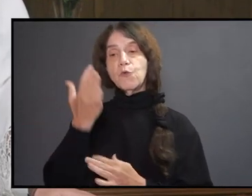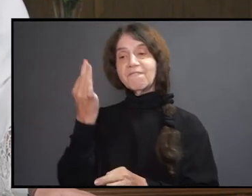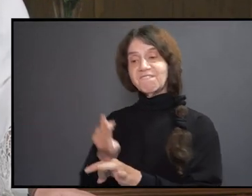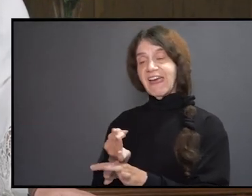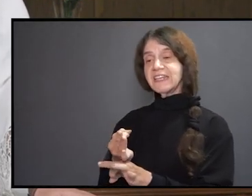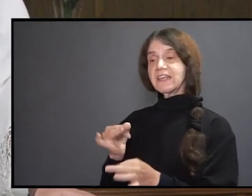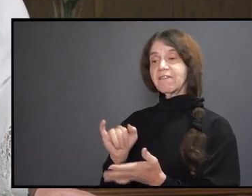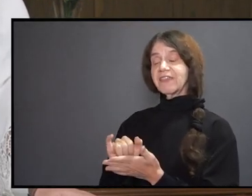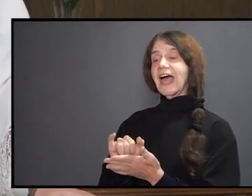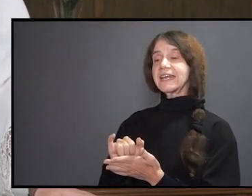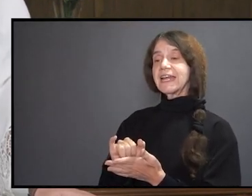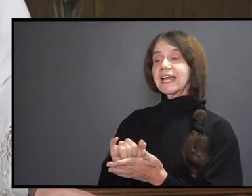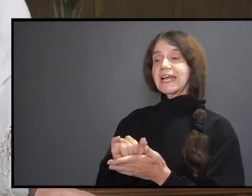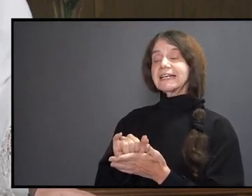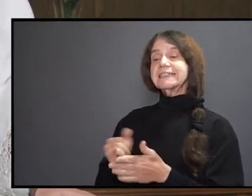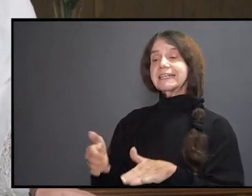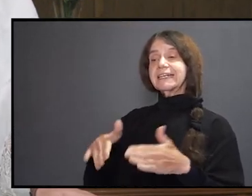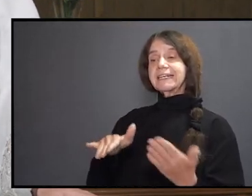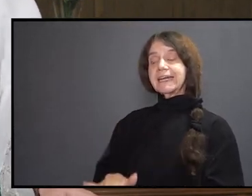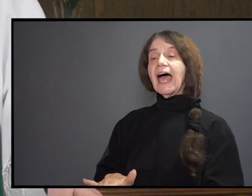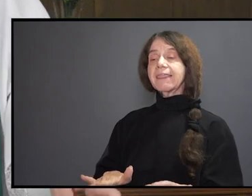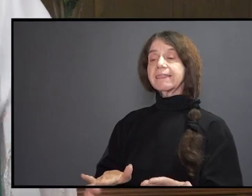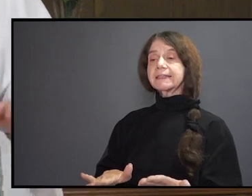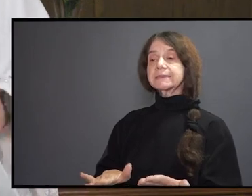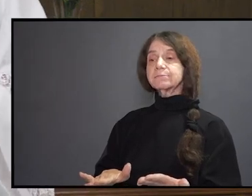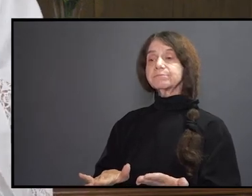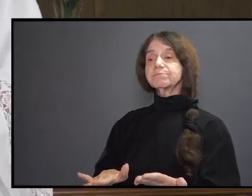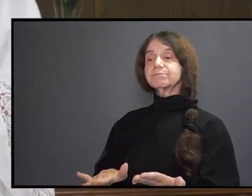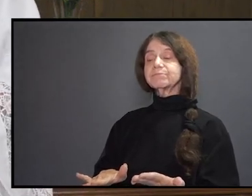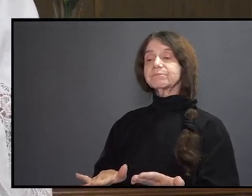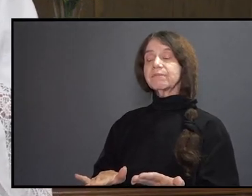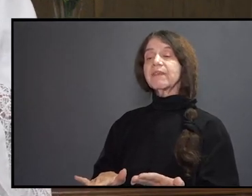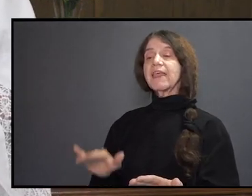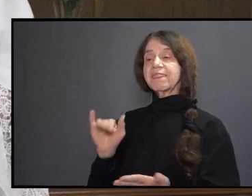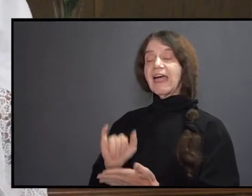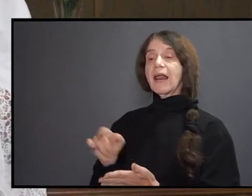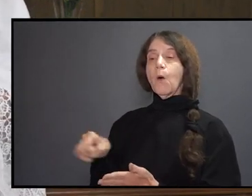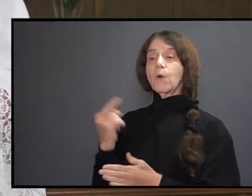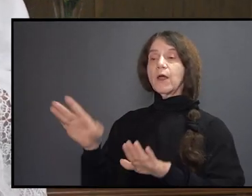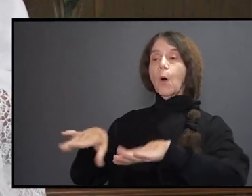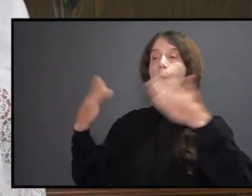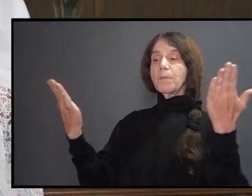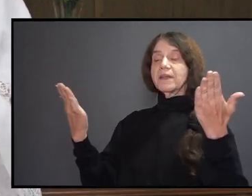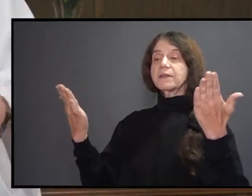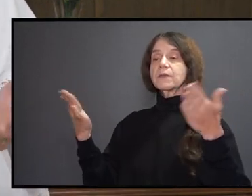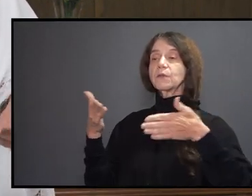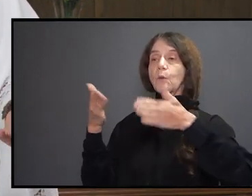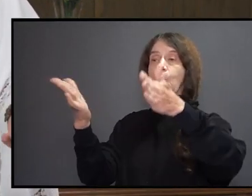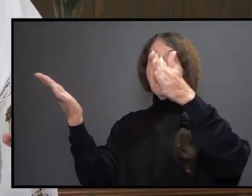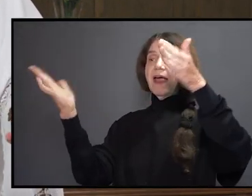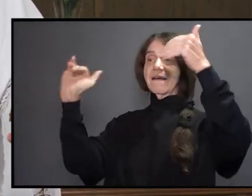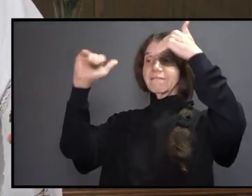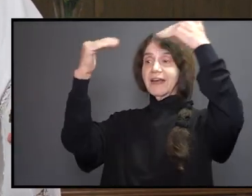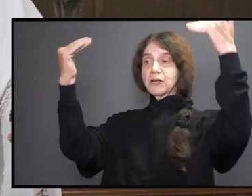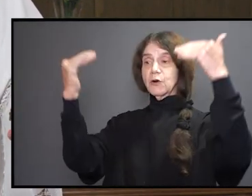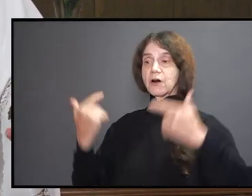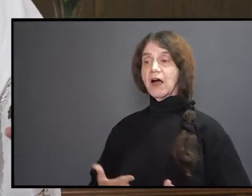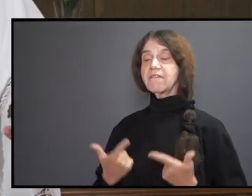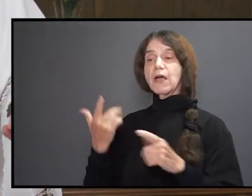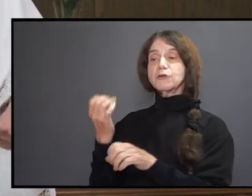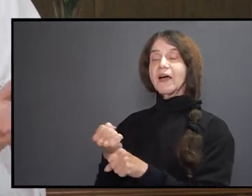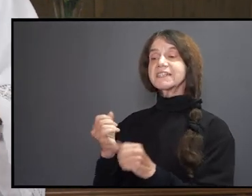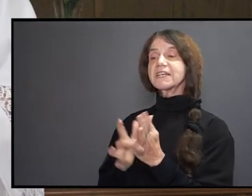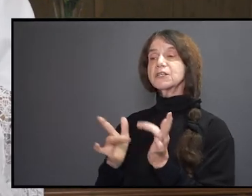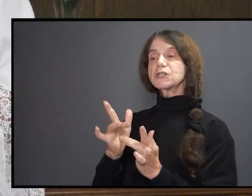that atoning sacrifice. The right spiritual GPS way to everlasting salvation is trusting in Jesus Christ